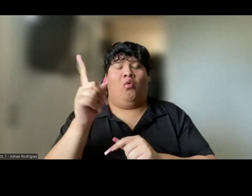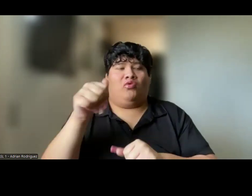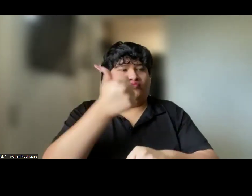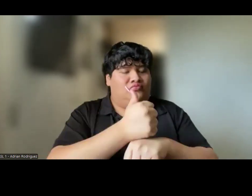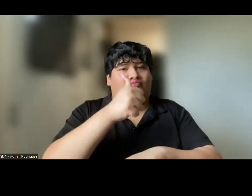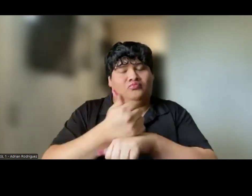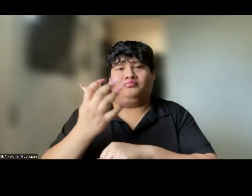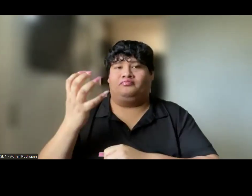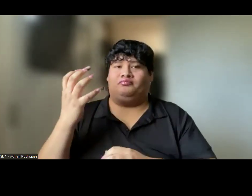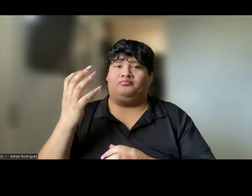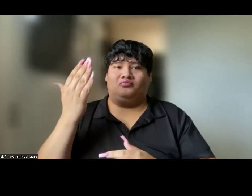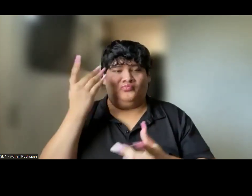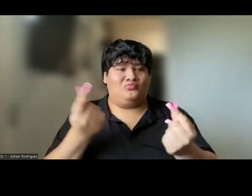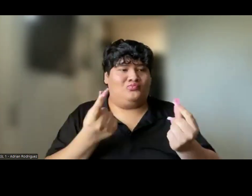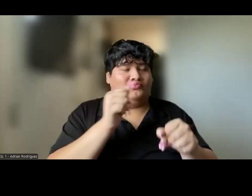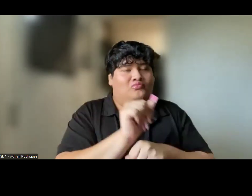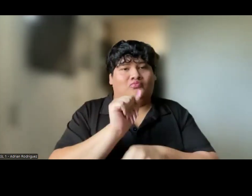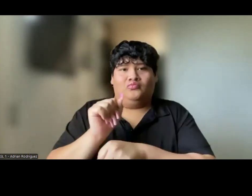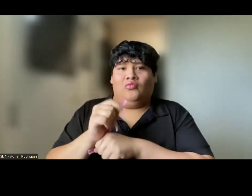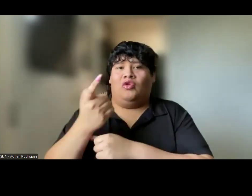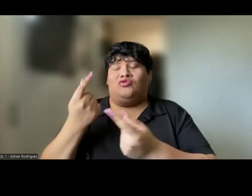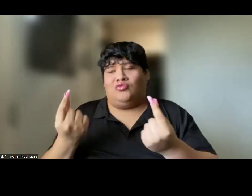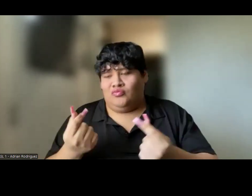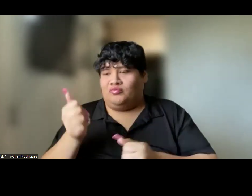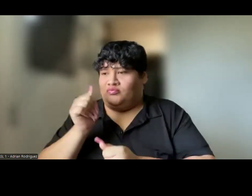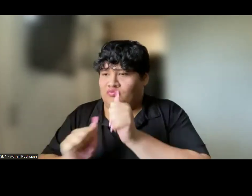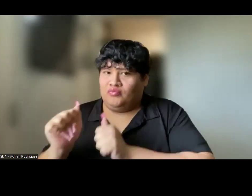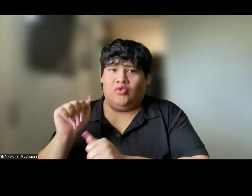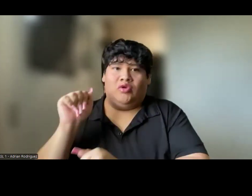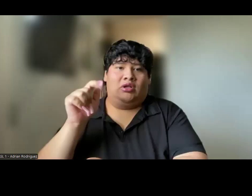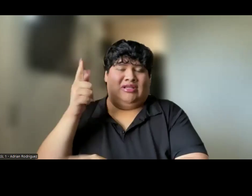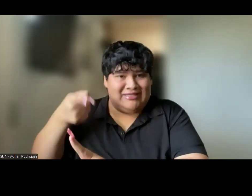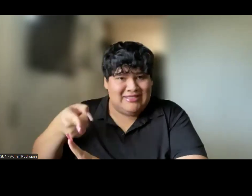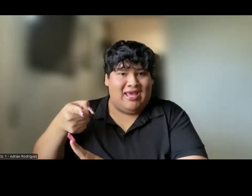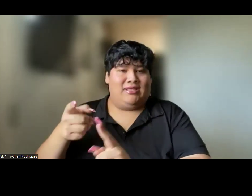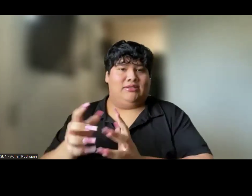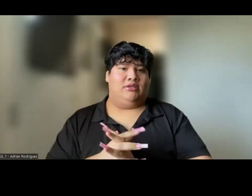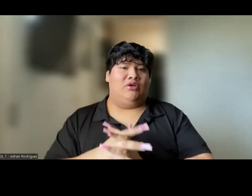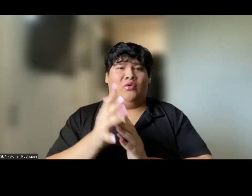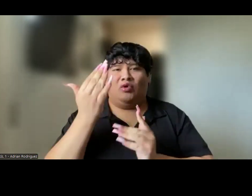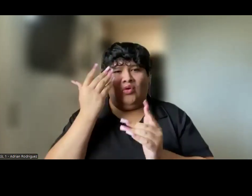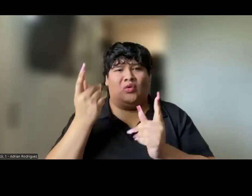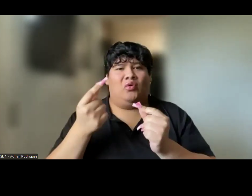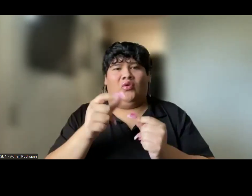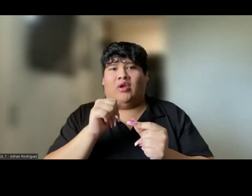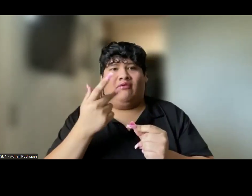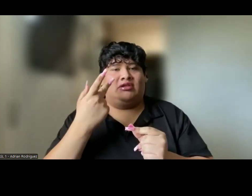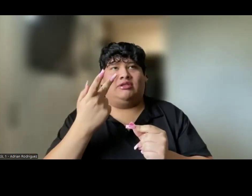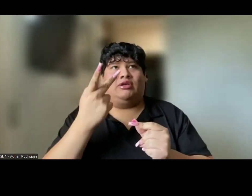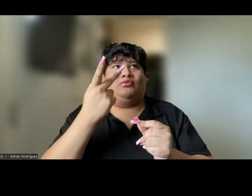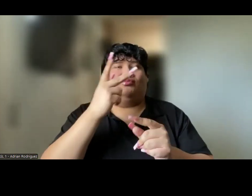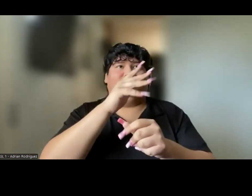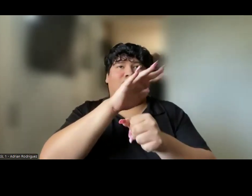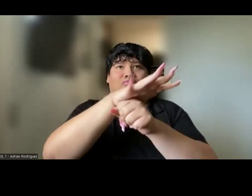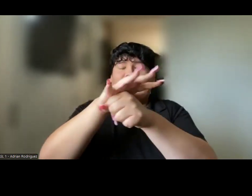evolving. You continue to hold us to the task. We know that I mean, because of your advocacy and oversight, we